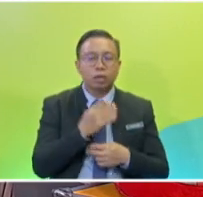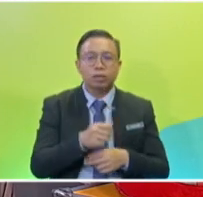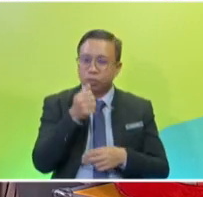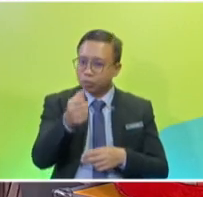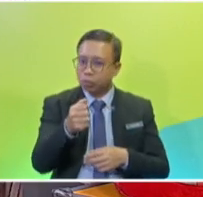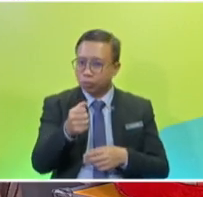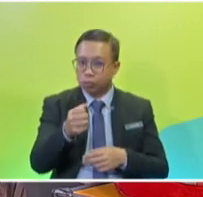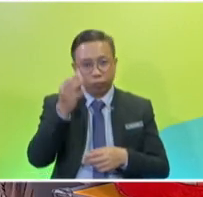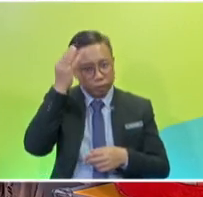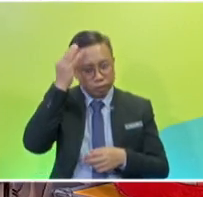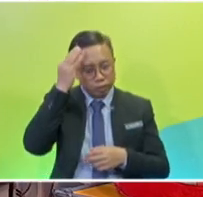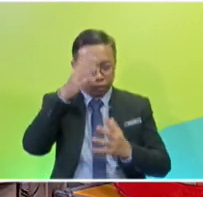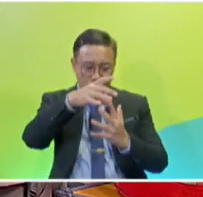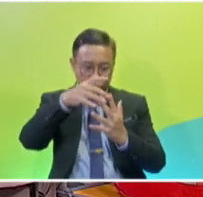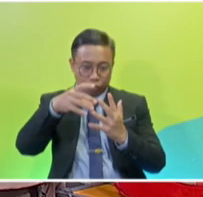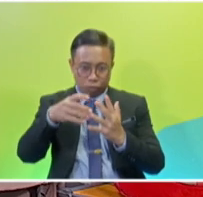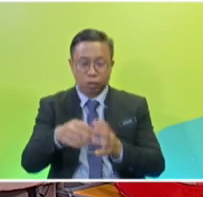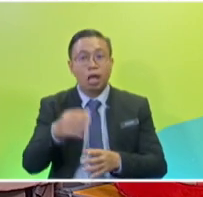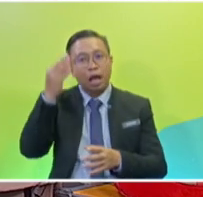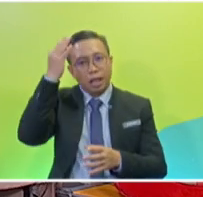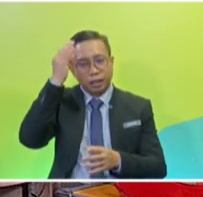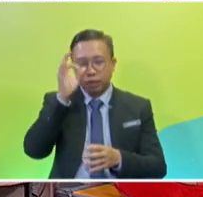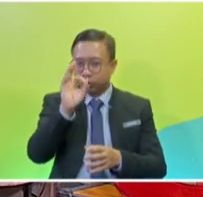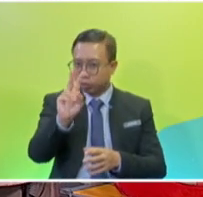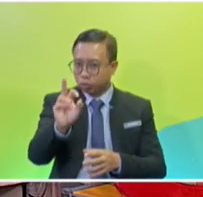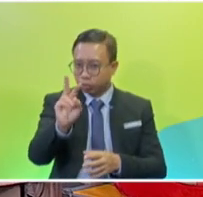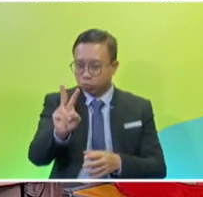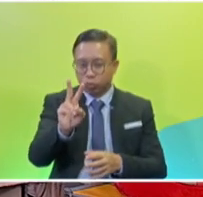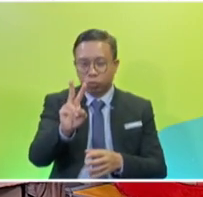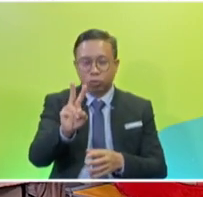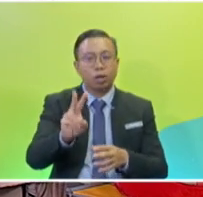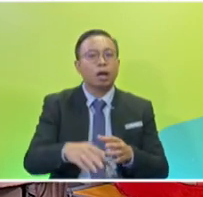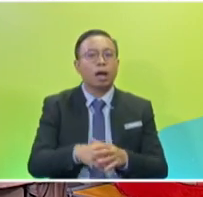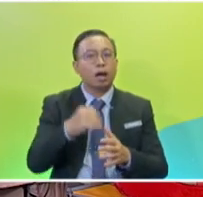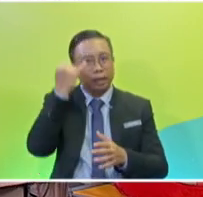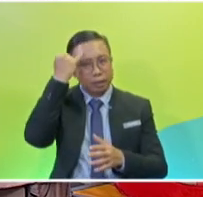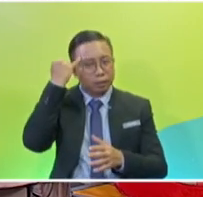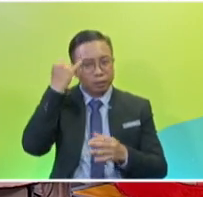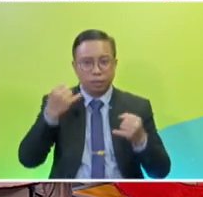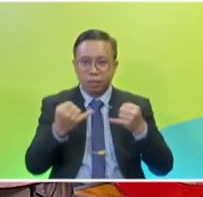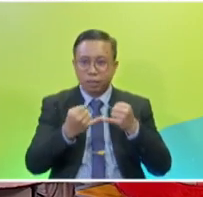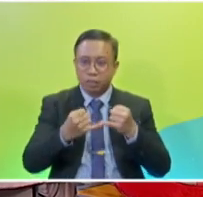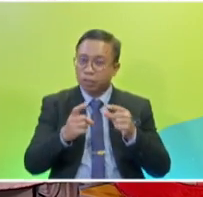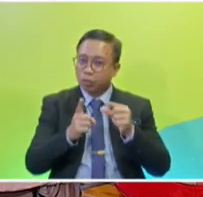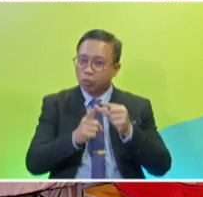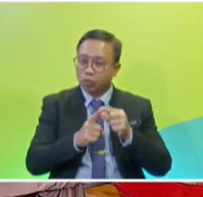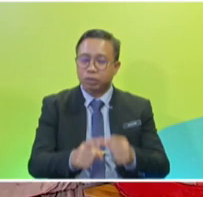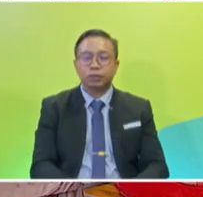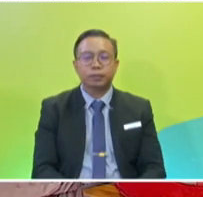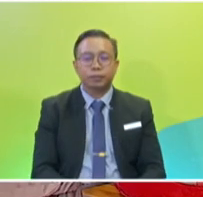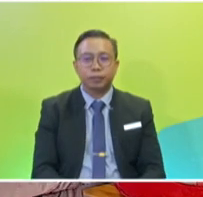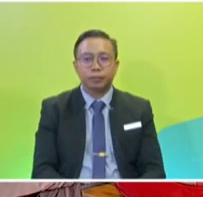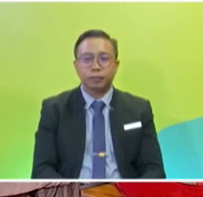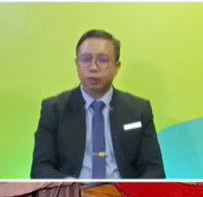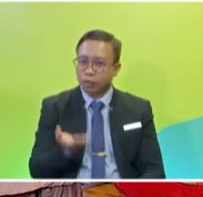decide, yeah? So you have to think of two ideas and with all these linking words and sentence connectors. Those are for